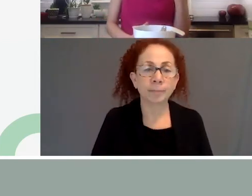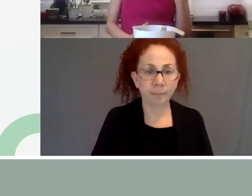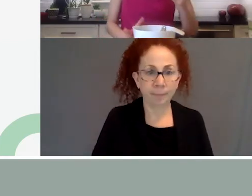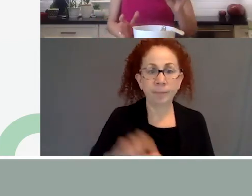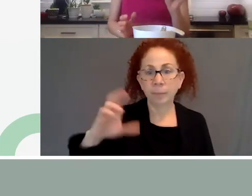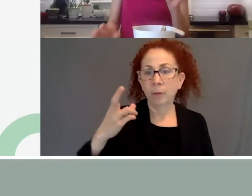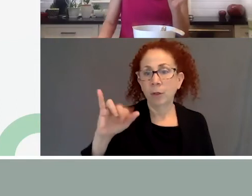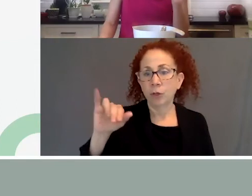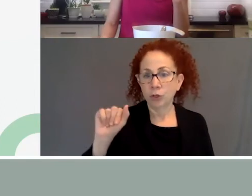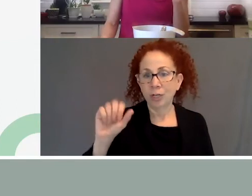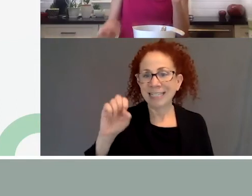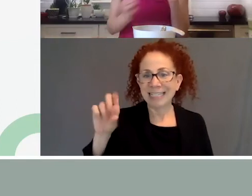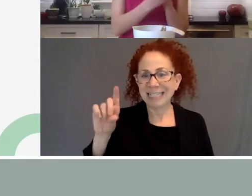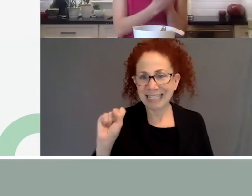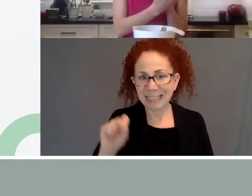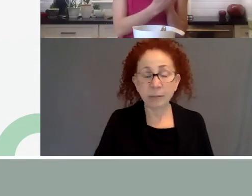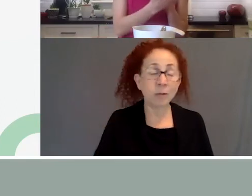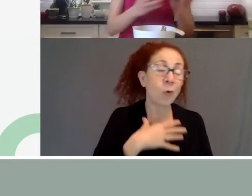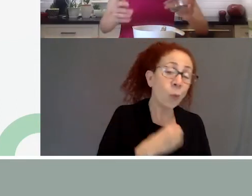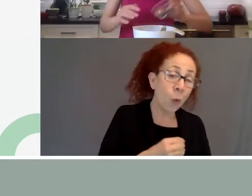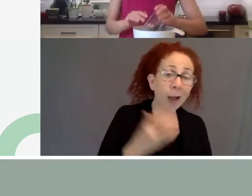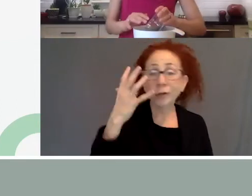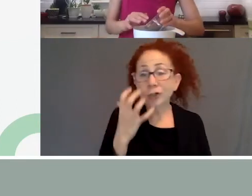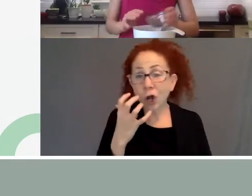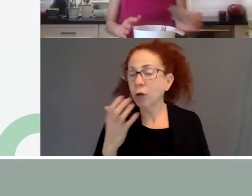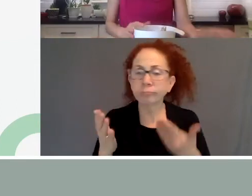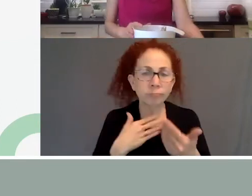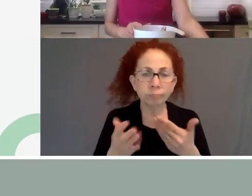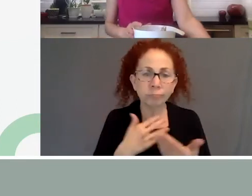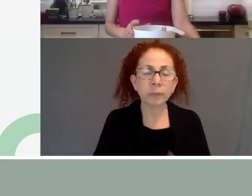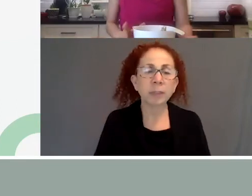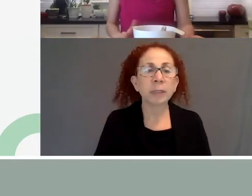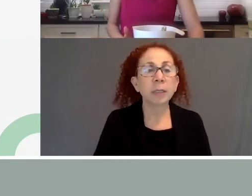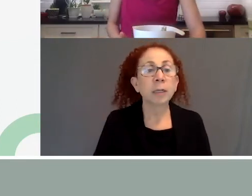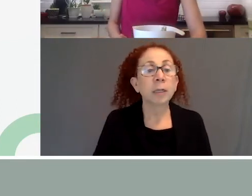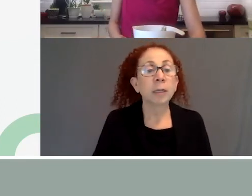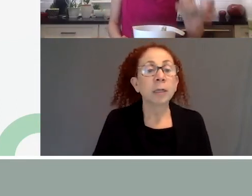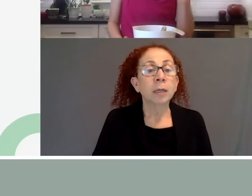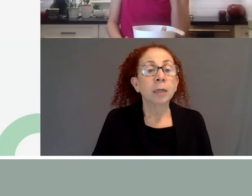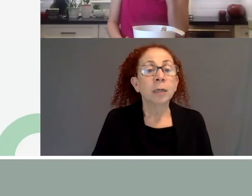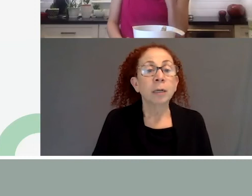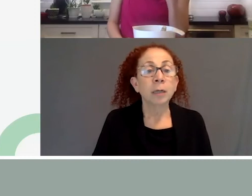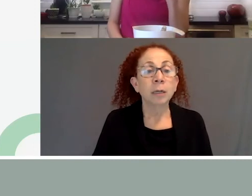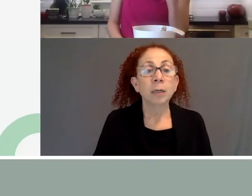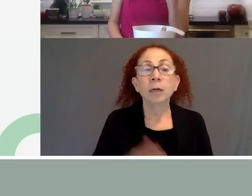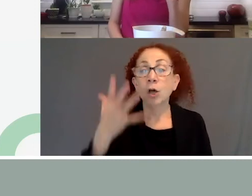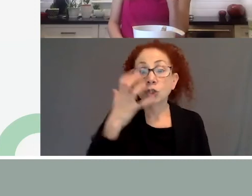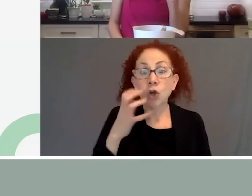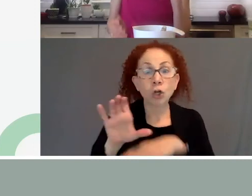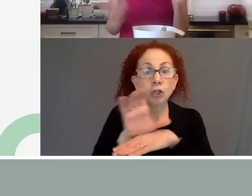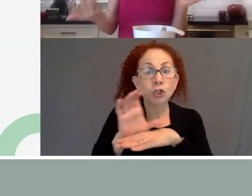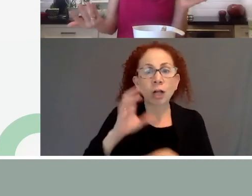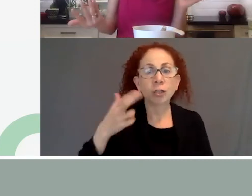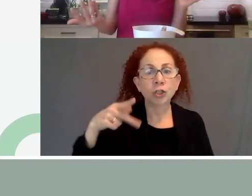chia seeds and you can do white, you can do the dark ones, and those are going to go right into here as well. I've got some dark chocolate